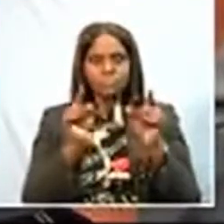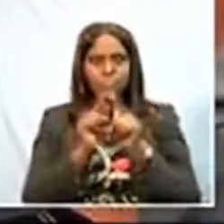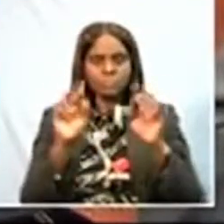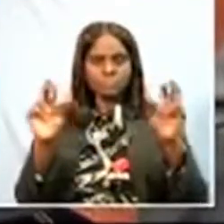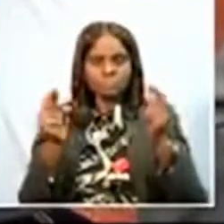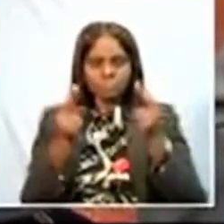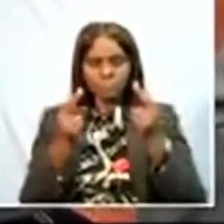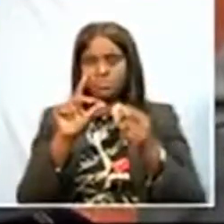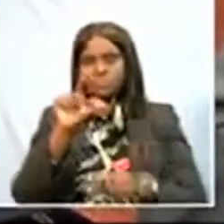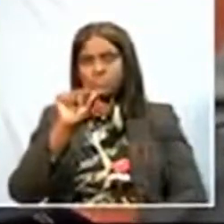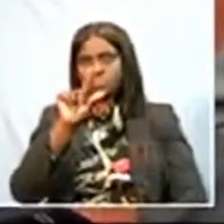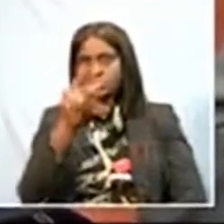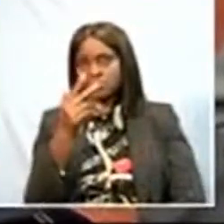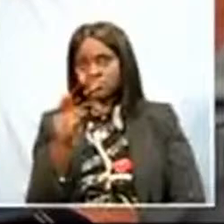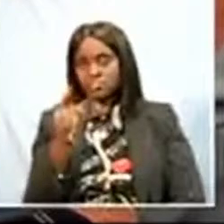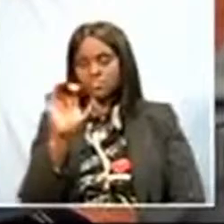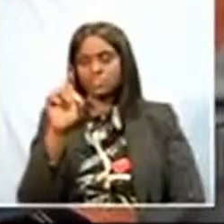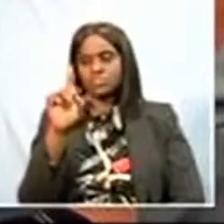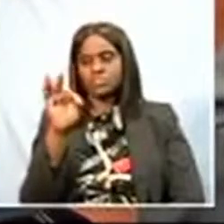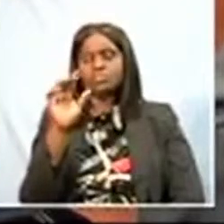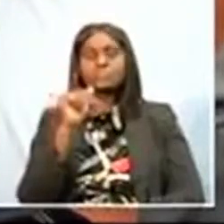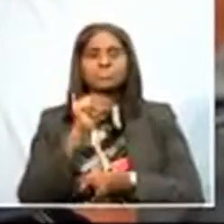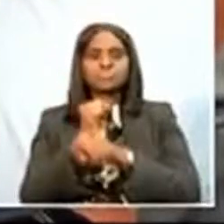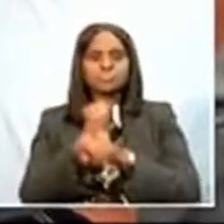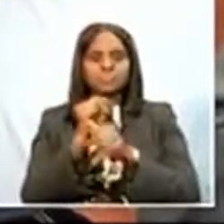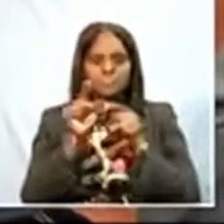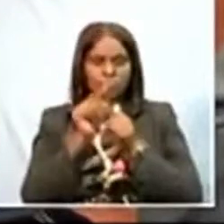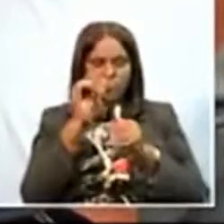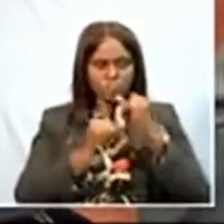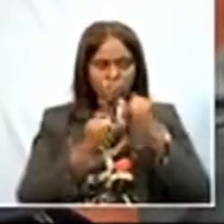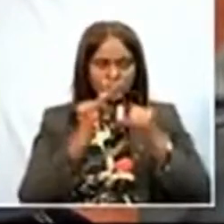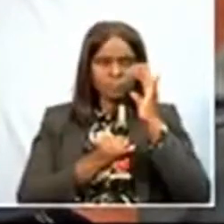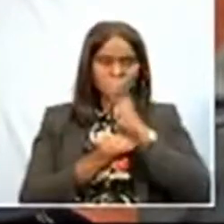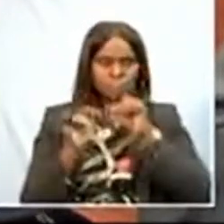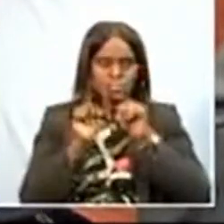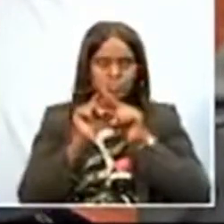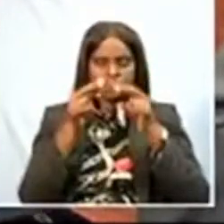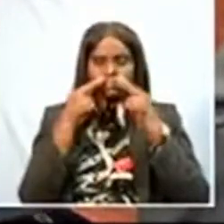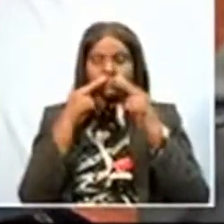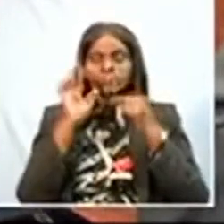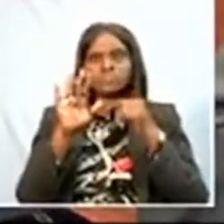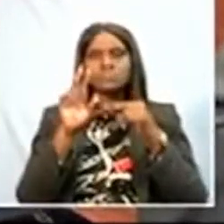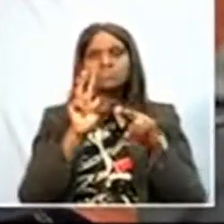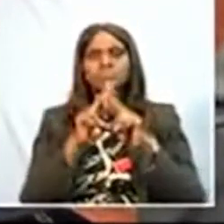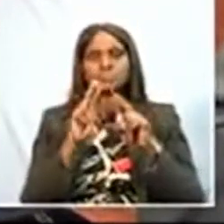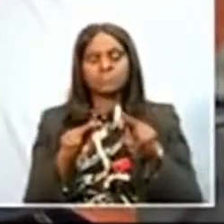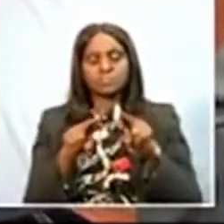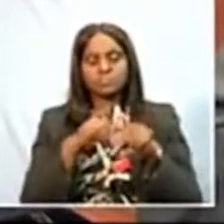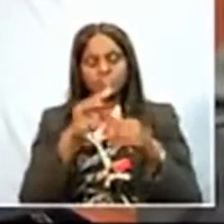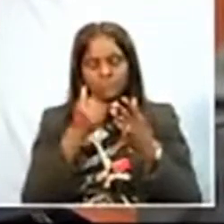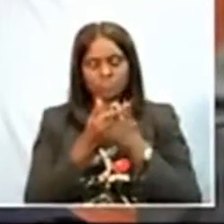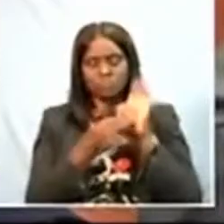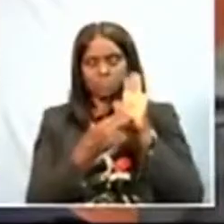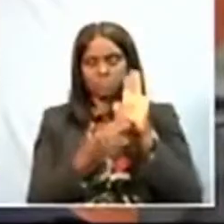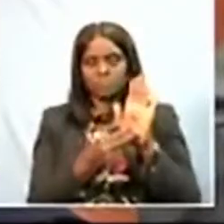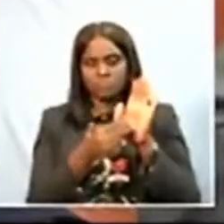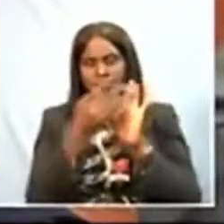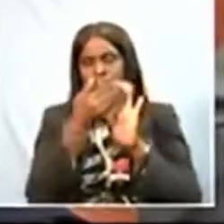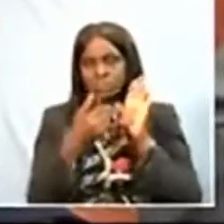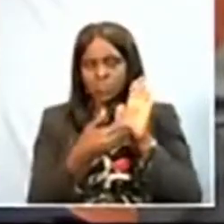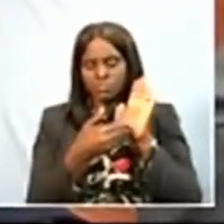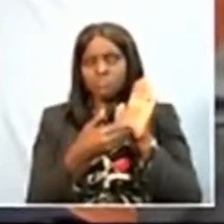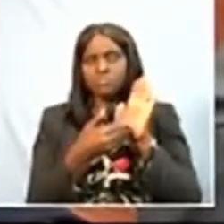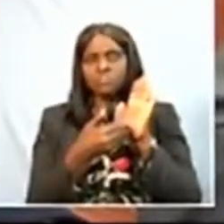reconciled 2023 CDF performance was completed and the results, Chair, are as shown here below.